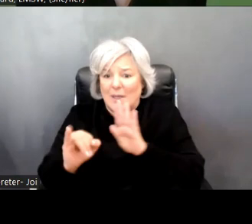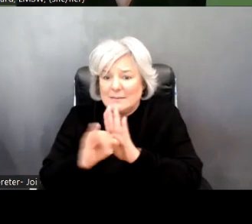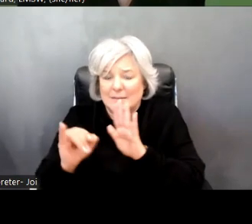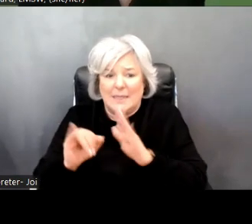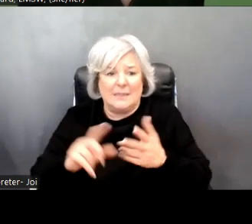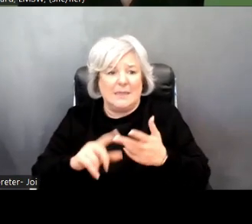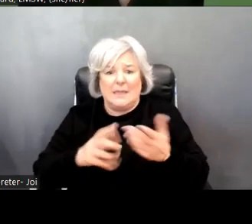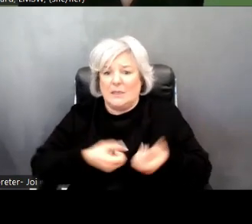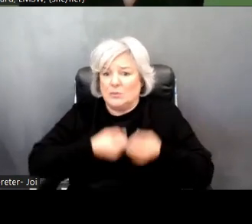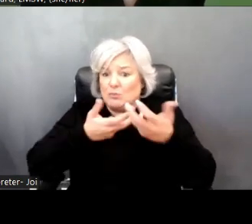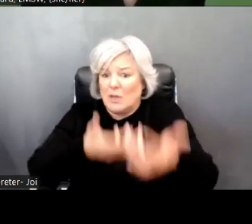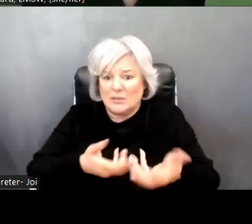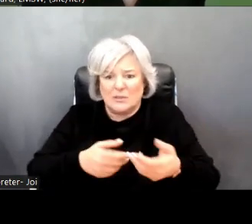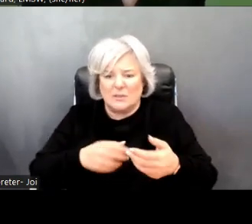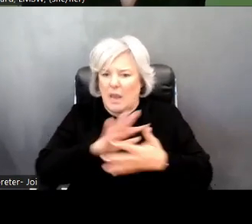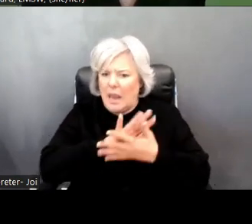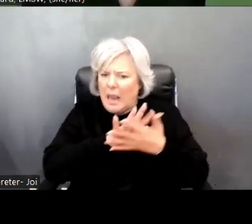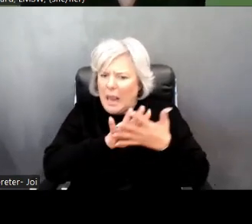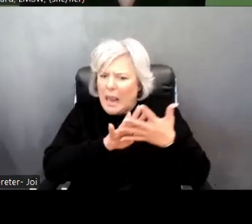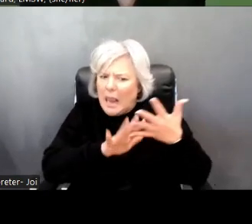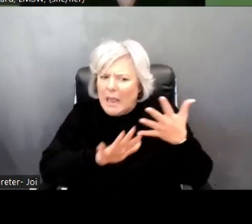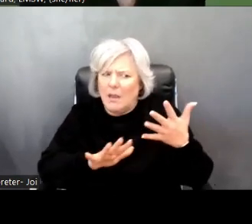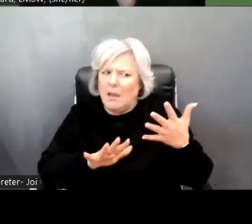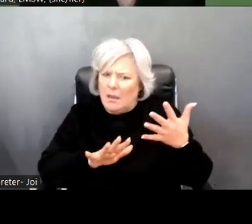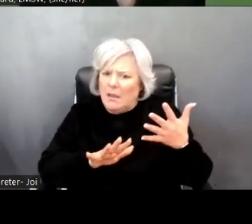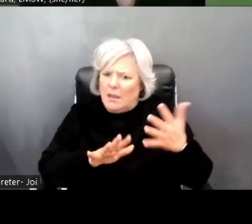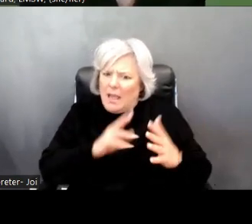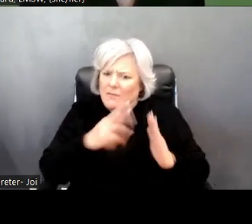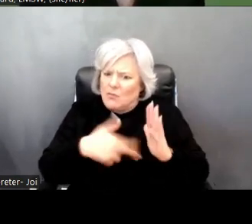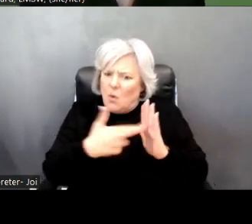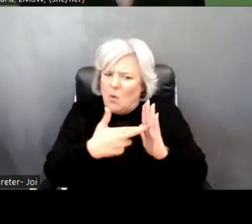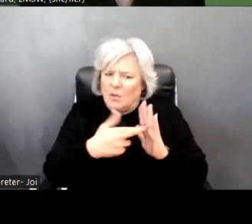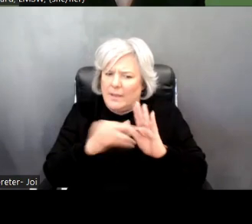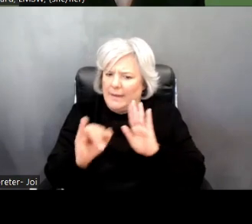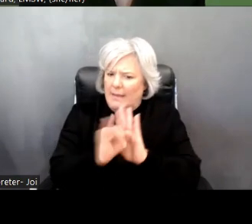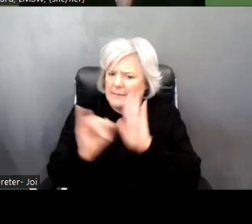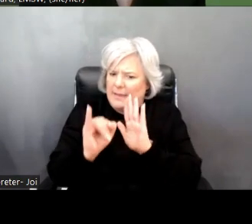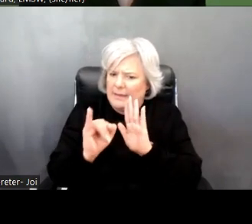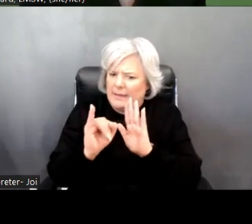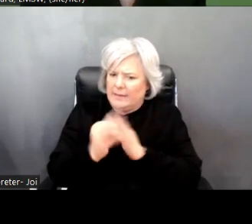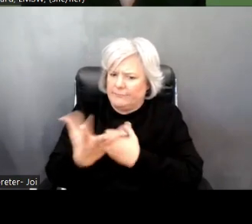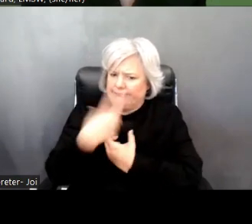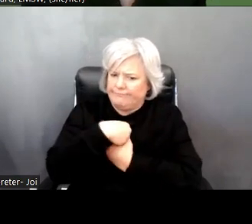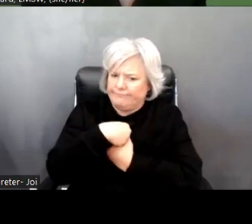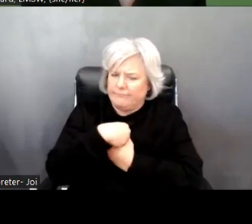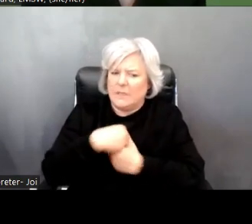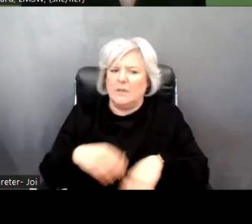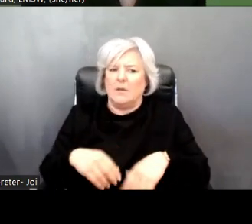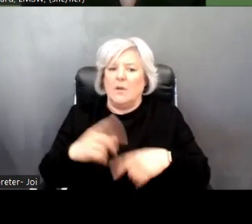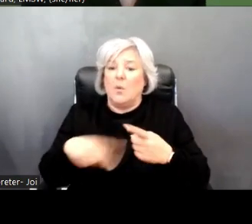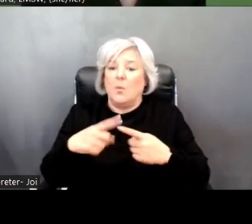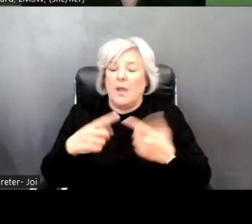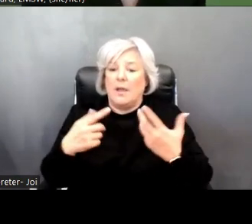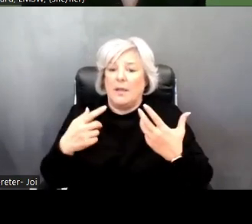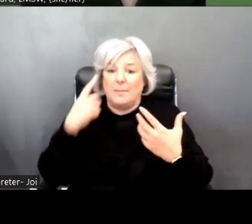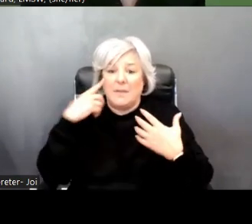and expression all have a unique role in our work and in positive identity formation. Mental health practitioners